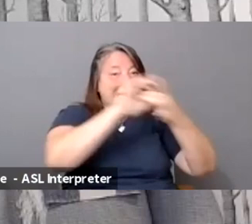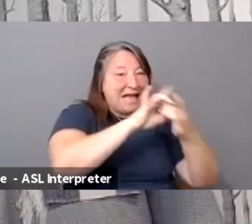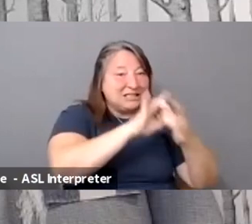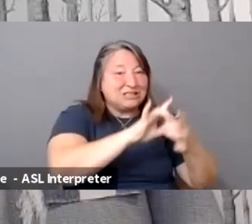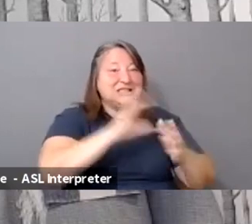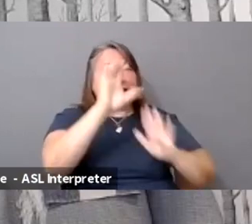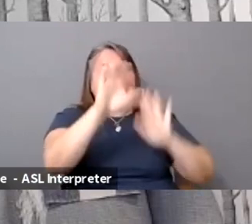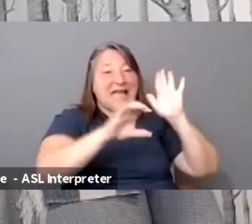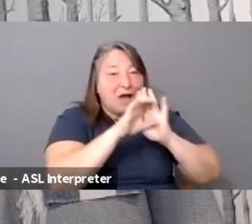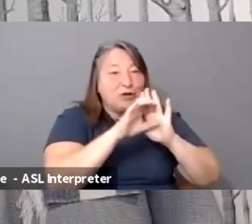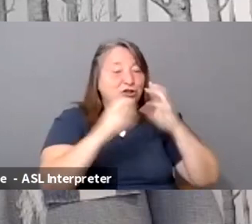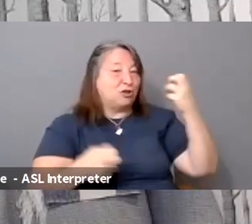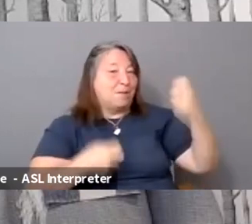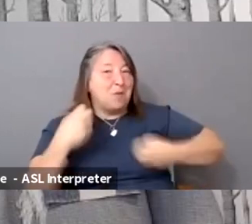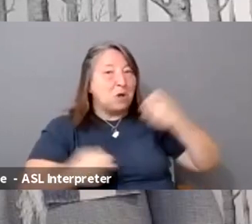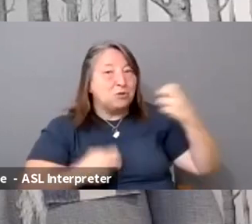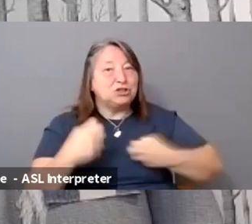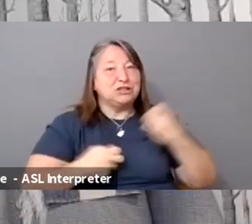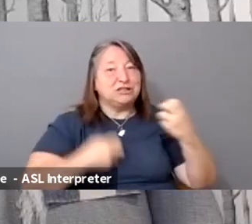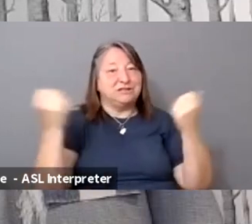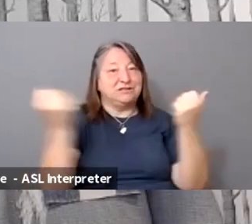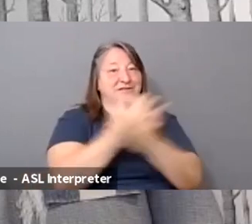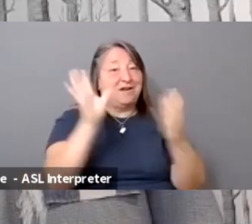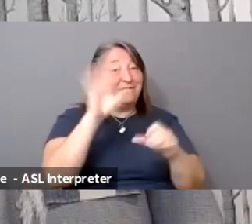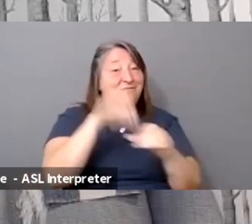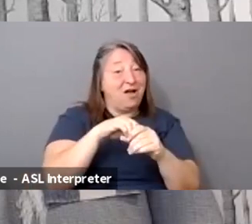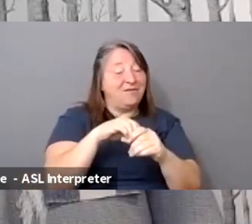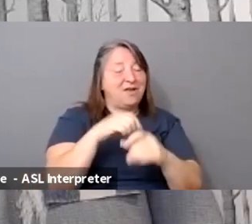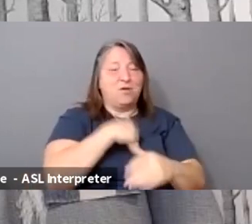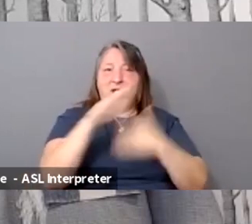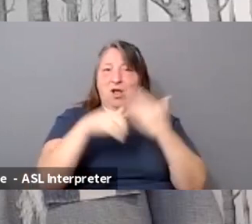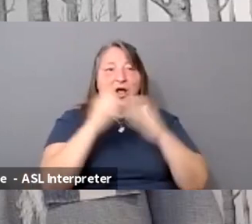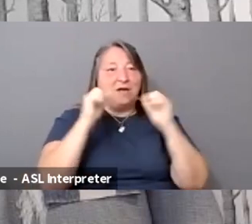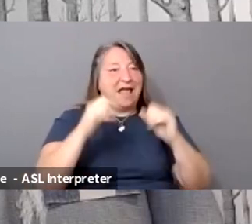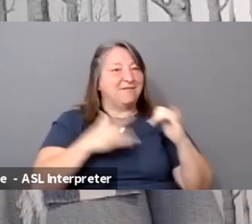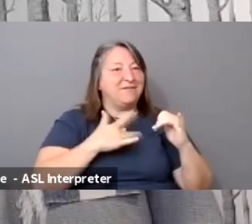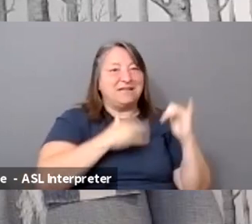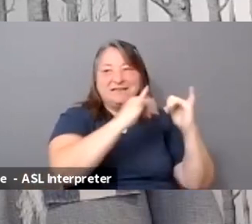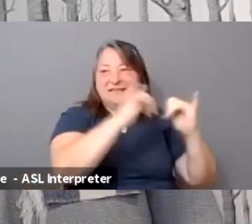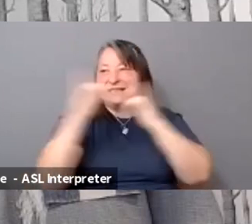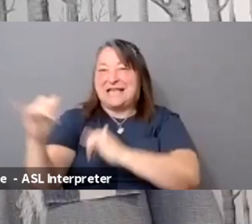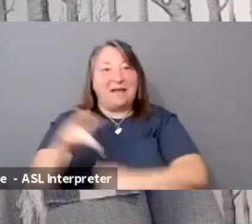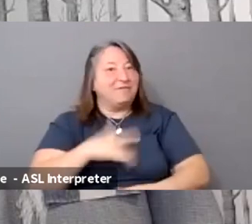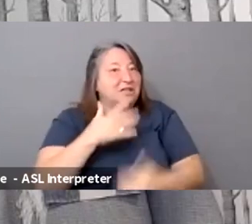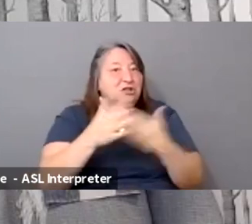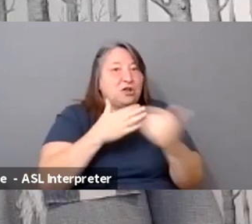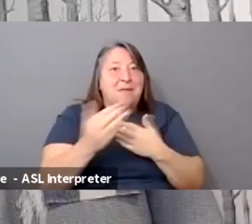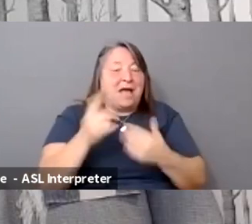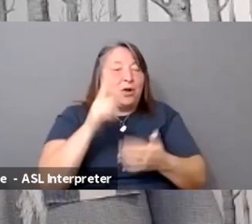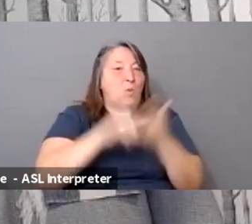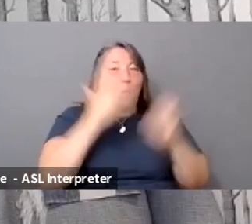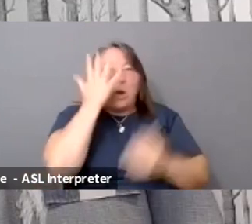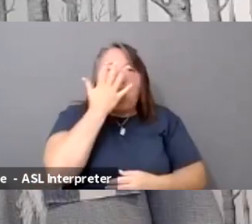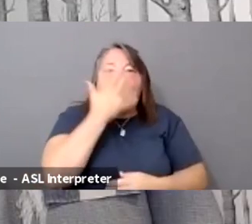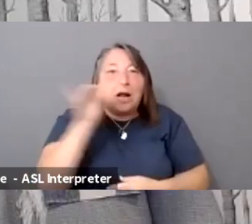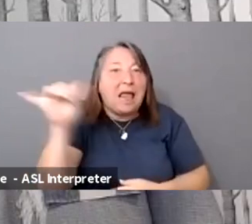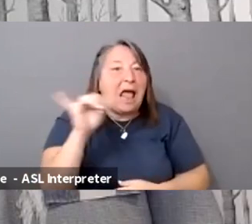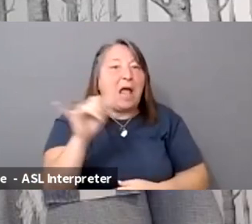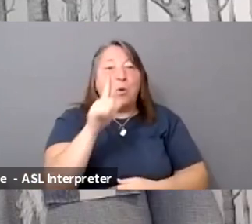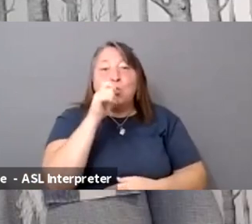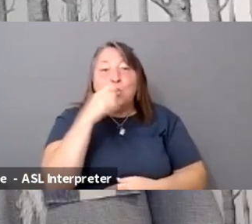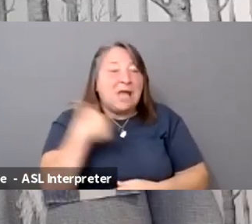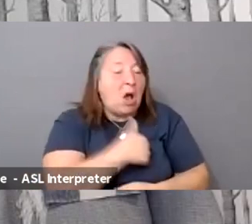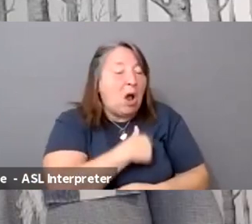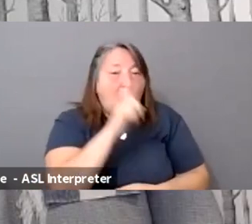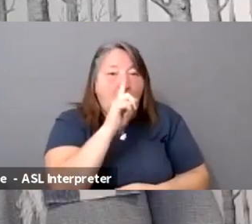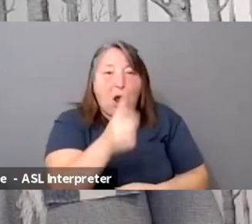and emotion, and all of us can feel the same feelings no matter what we look like, no matter who we are, no matter what our identity is. And